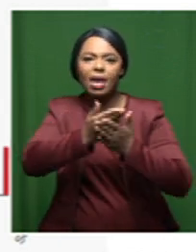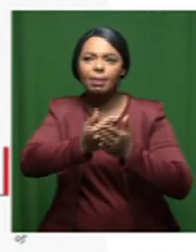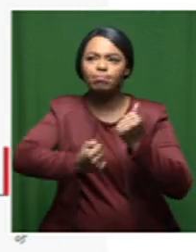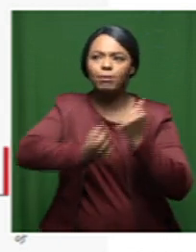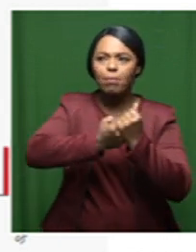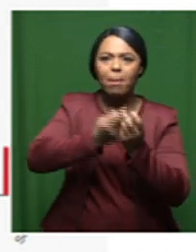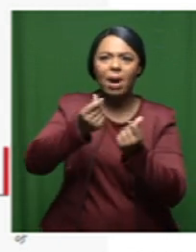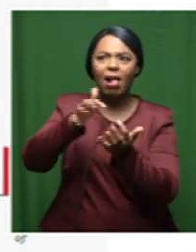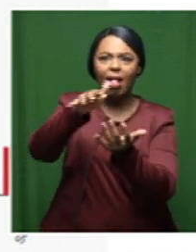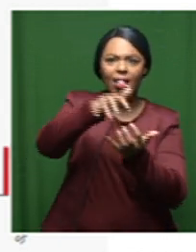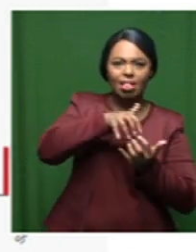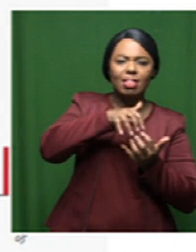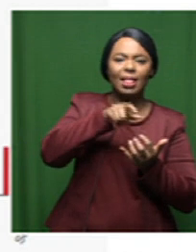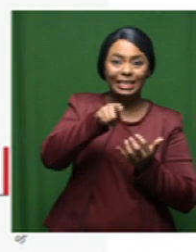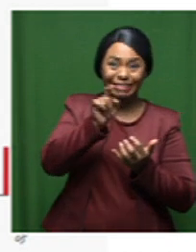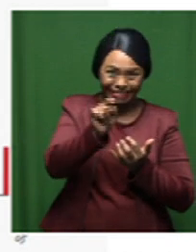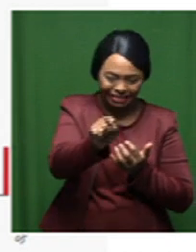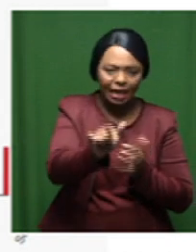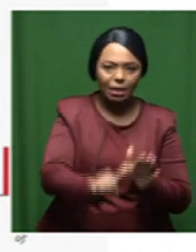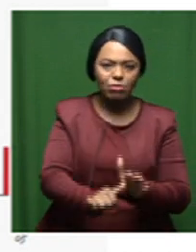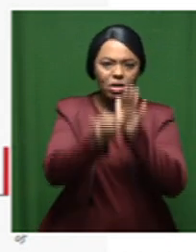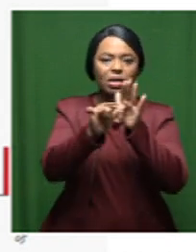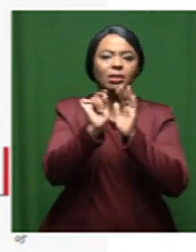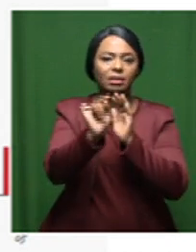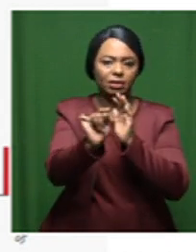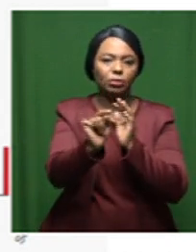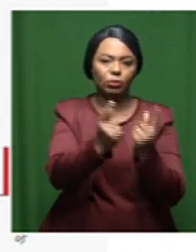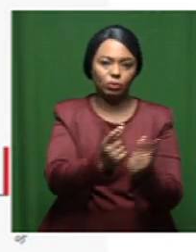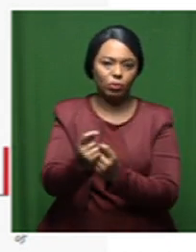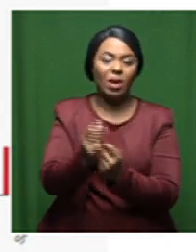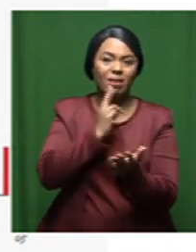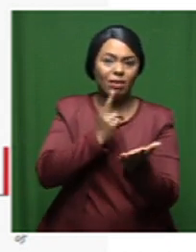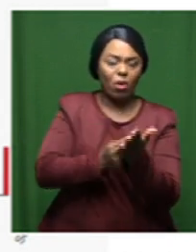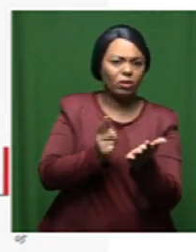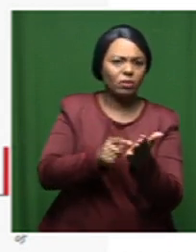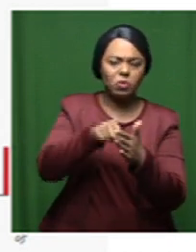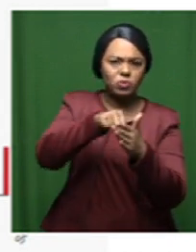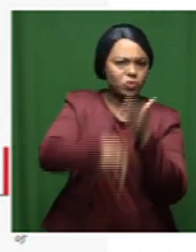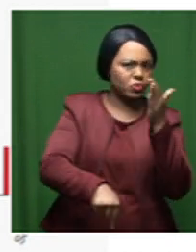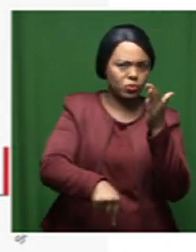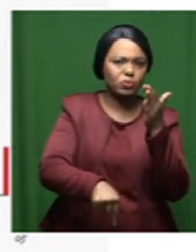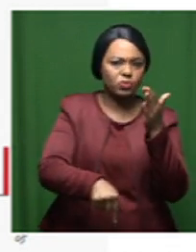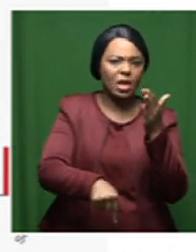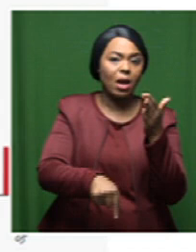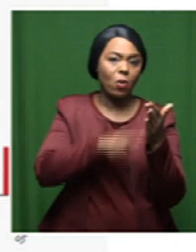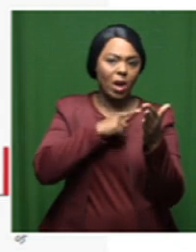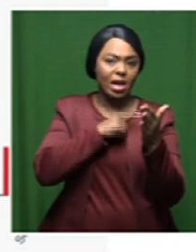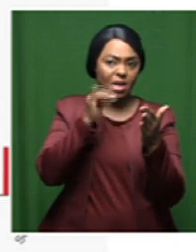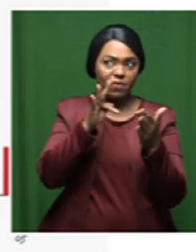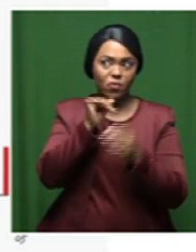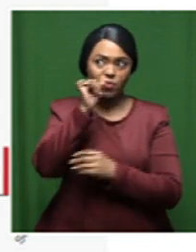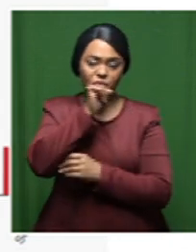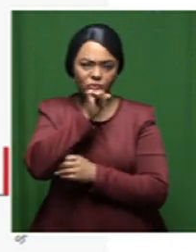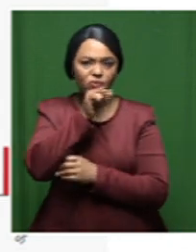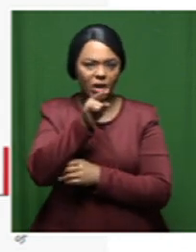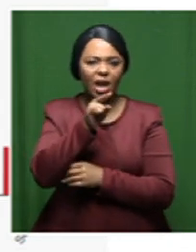a detailed report, and I think you really have to get into it to see the great things that can help you as a music